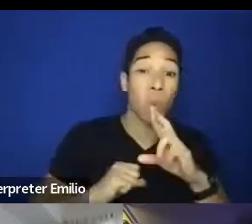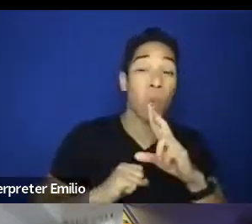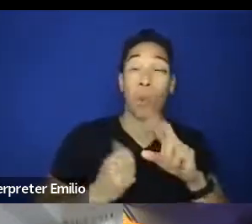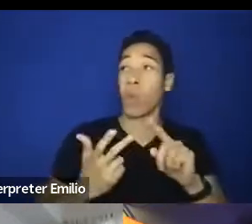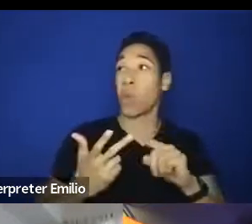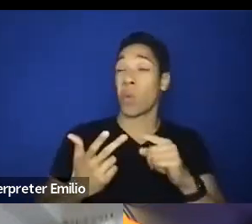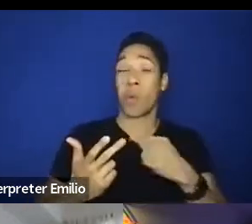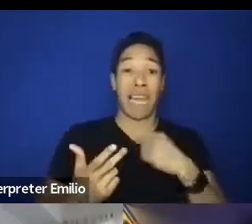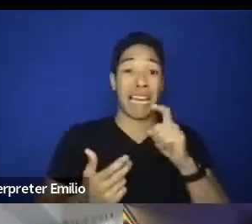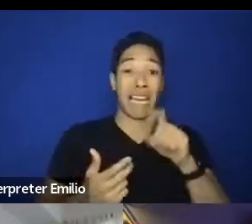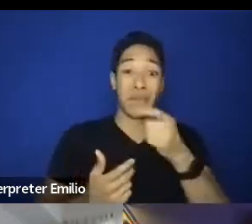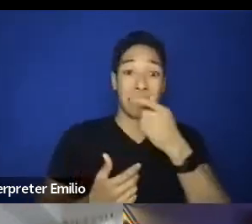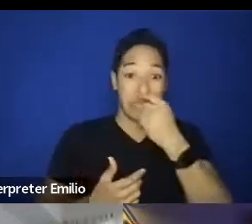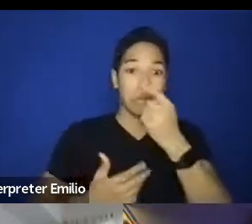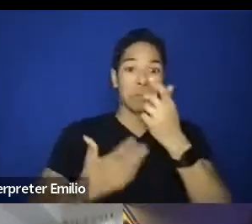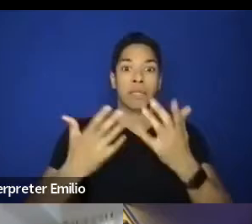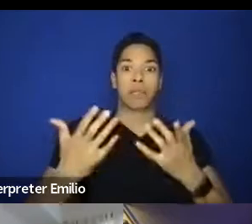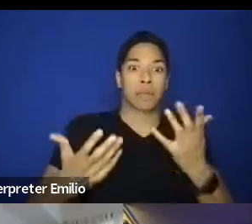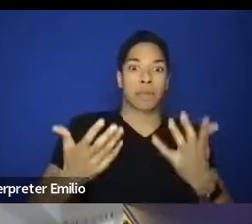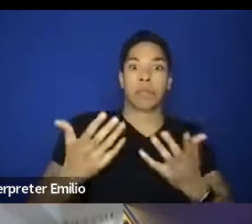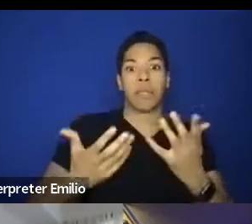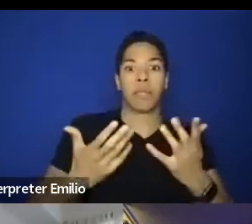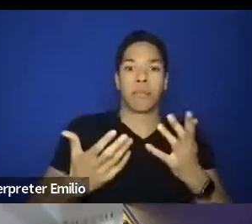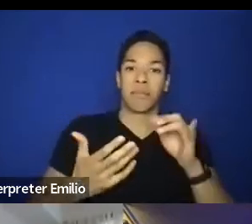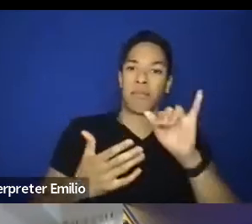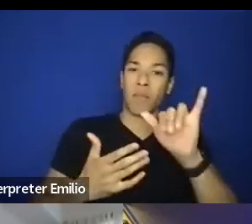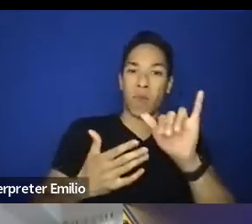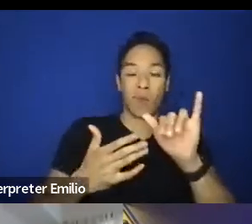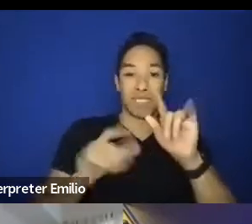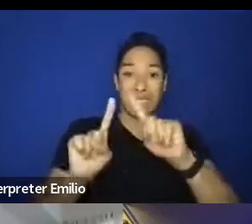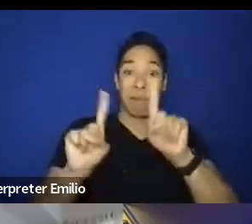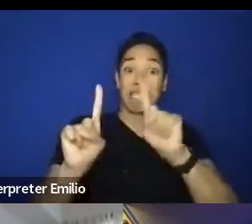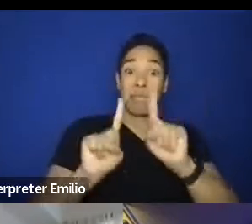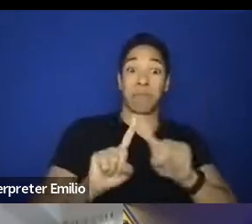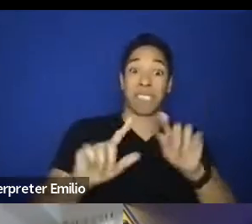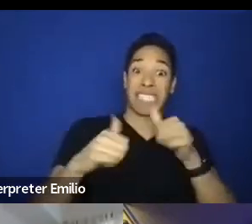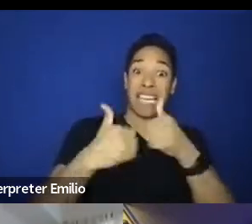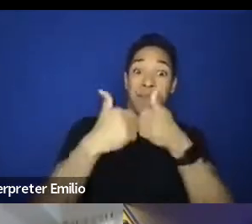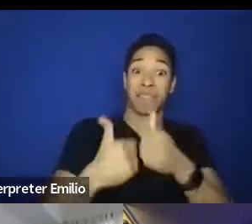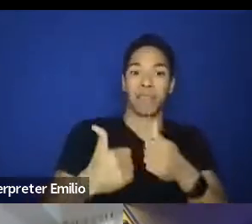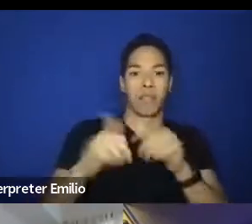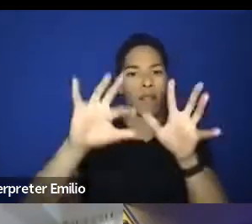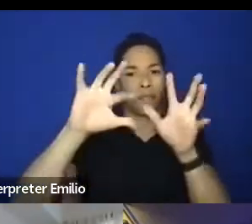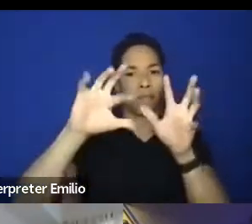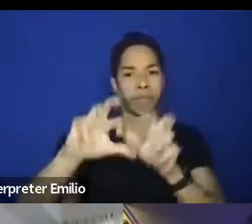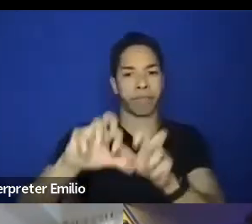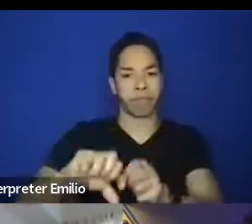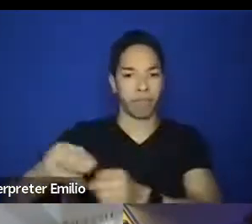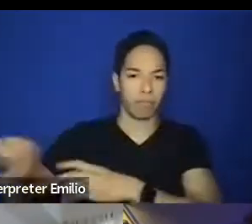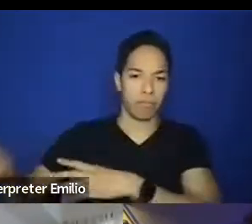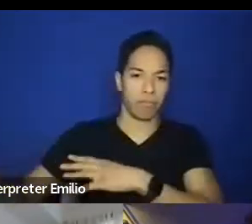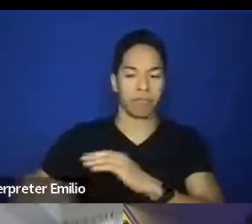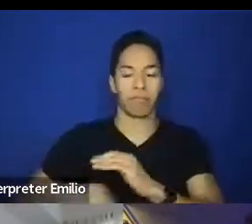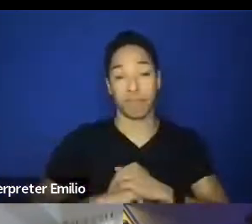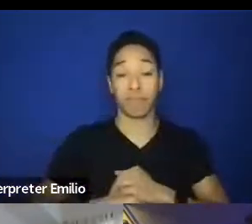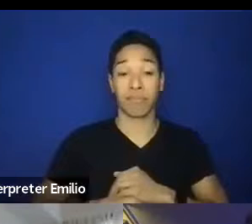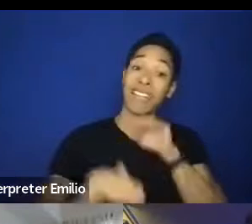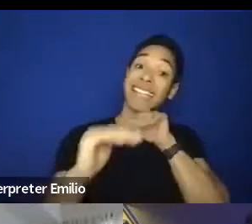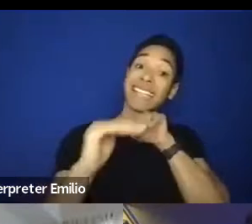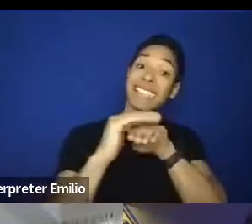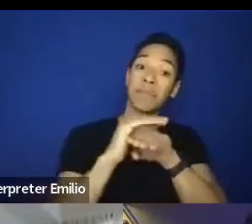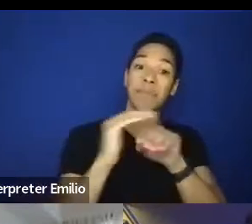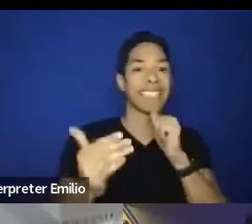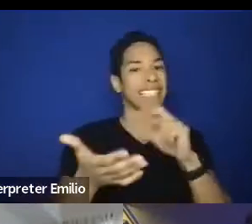need to take those away. Yeah, accessibility isn't about only being a good person. It's all about creating an